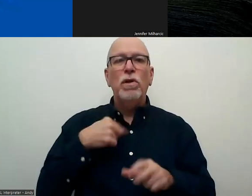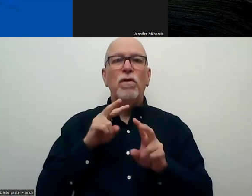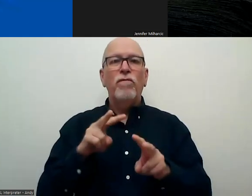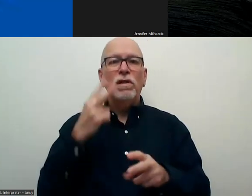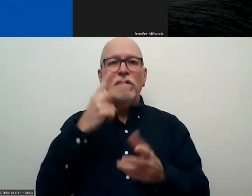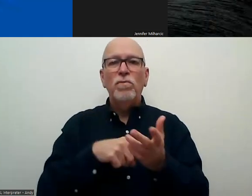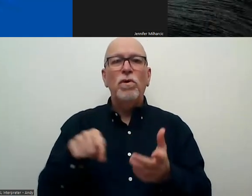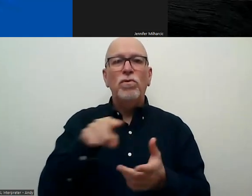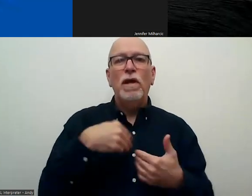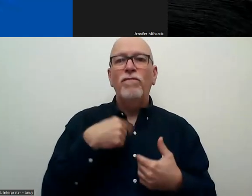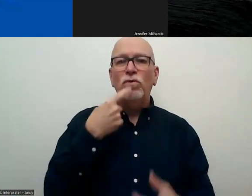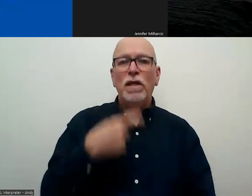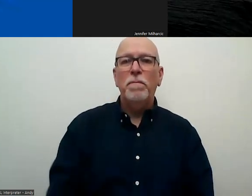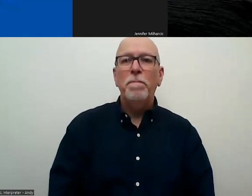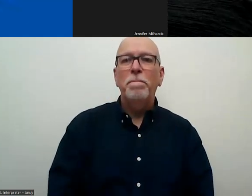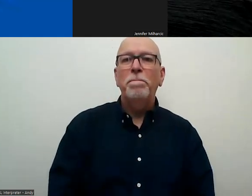you have to say